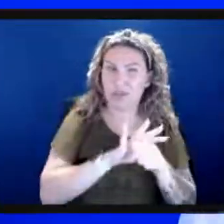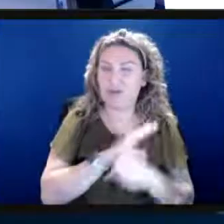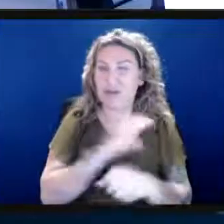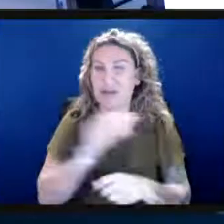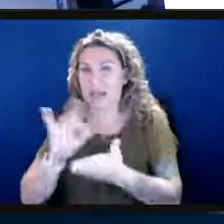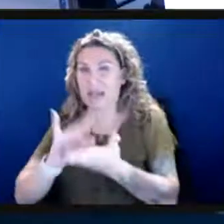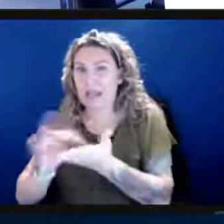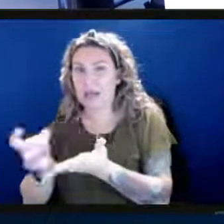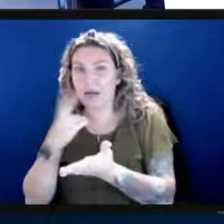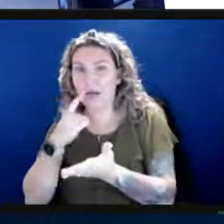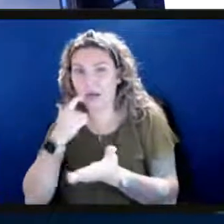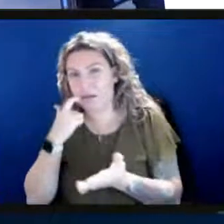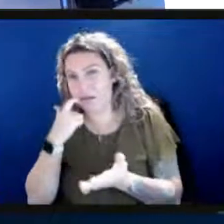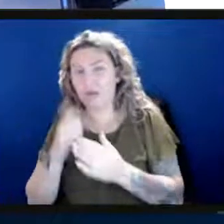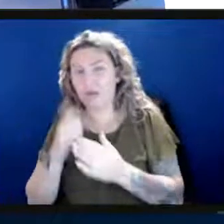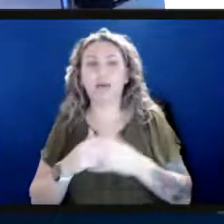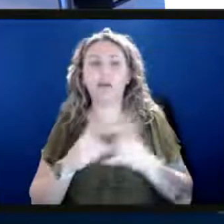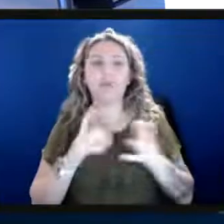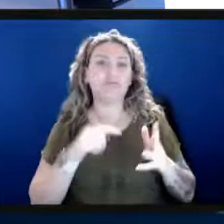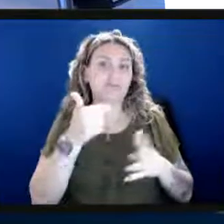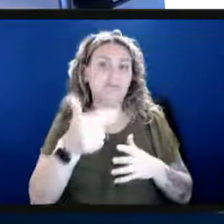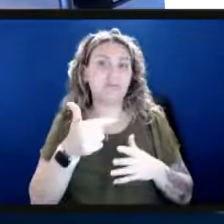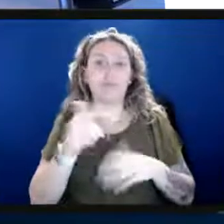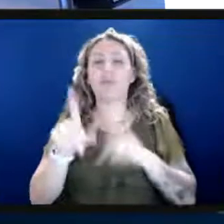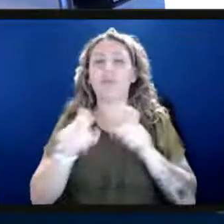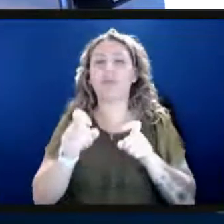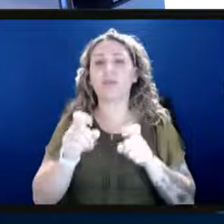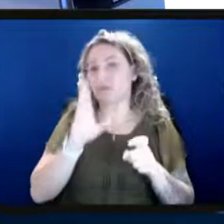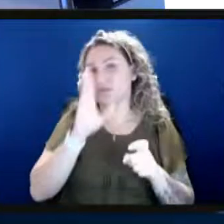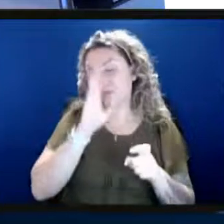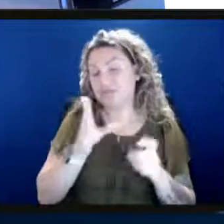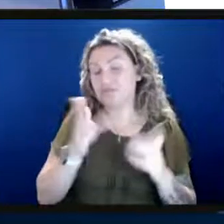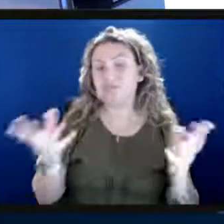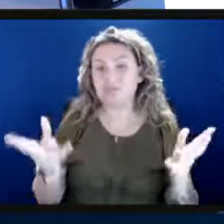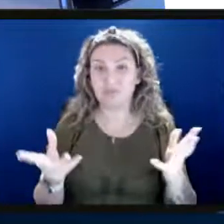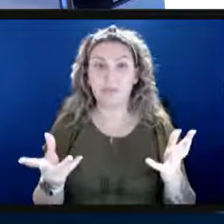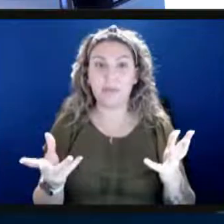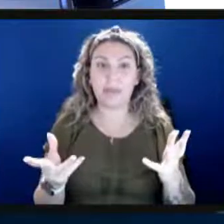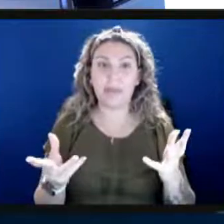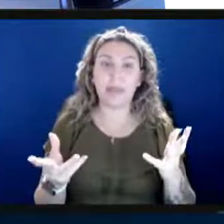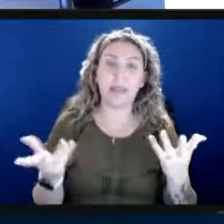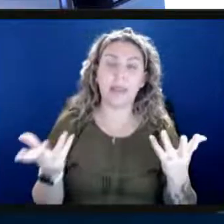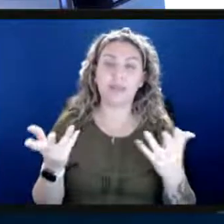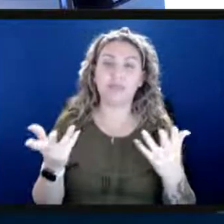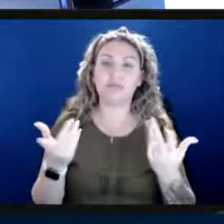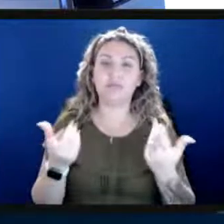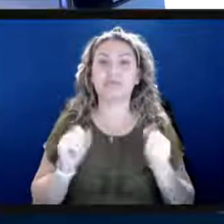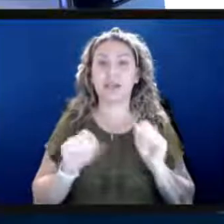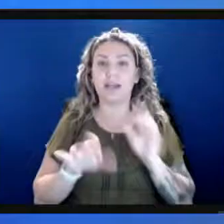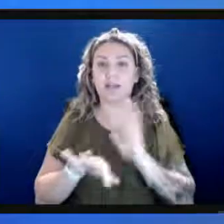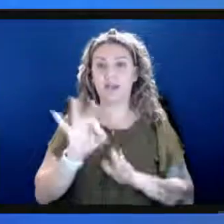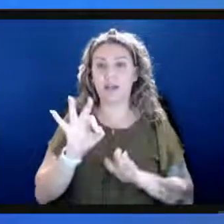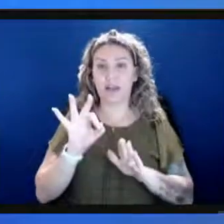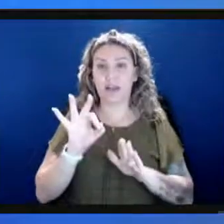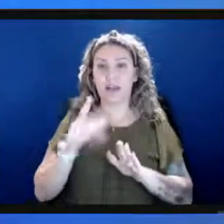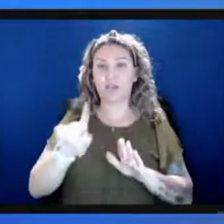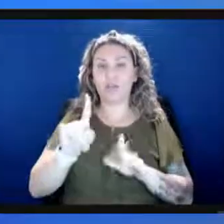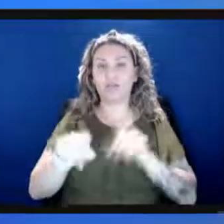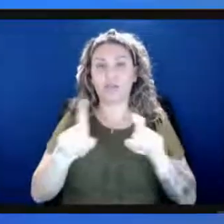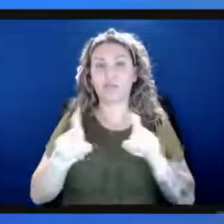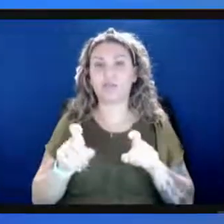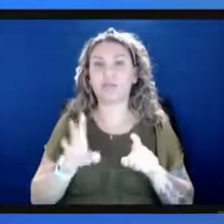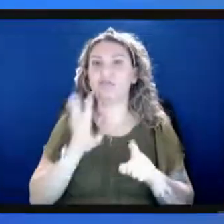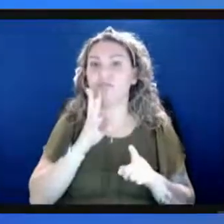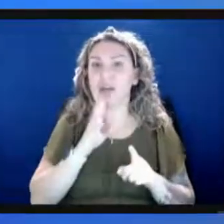my colleagues. I mean, I think the question's very astute, though, looking at trying to combine those questions we're talking about, fentanyl addiction as well as